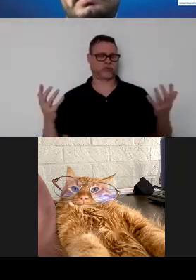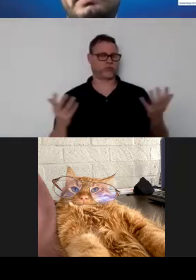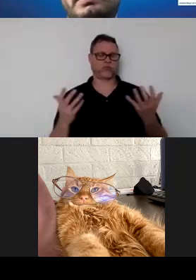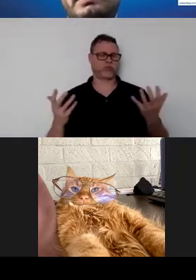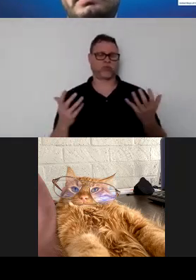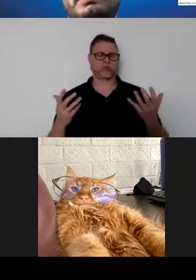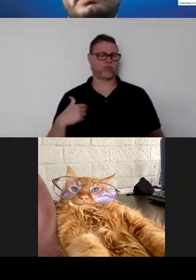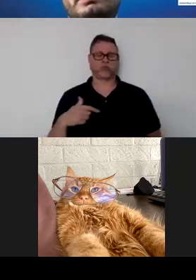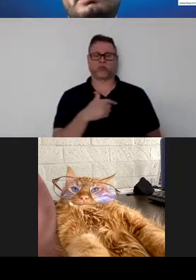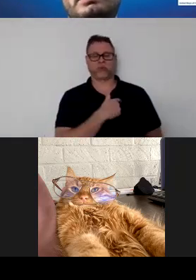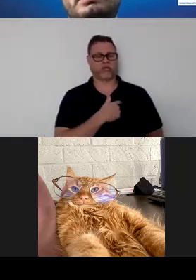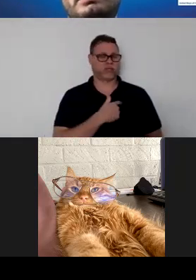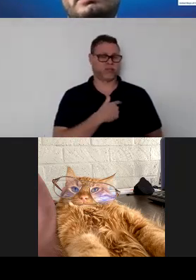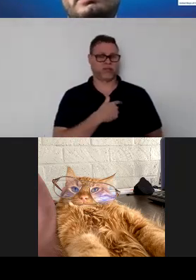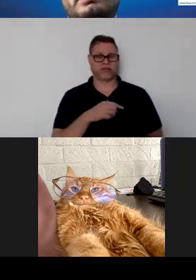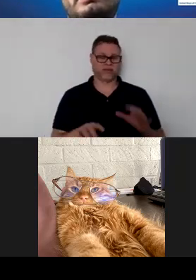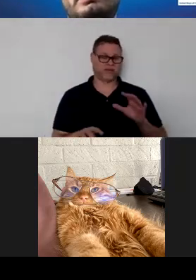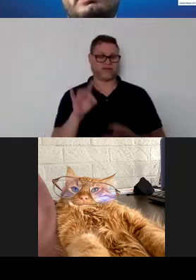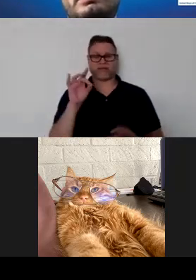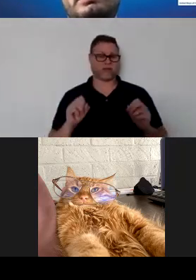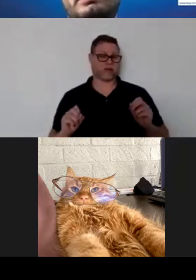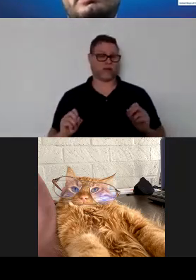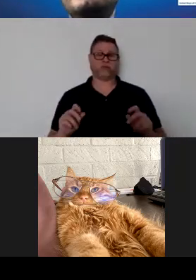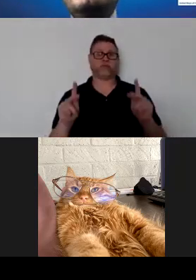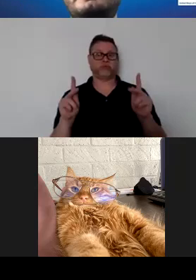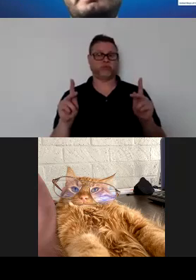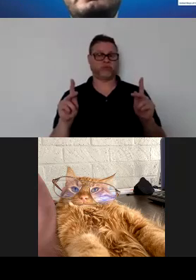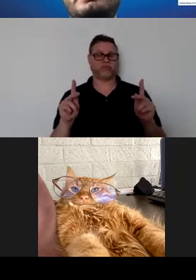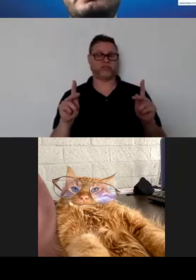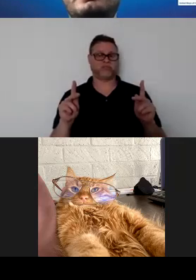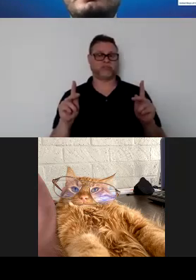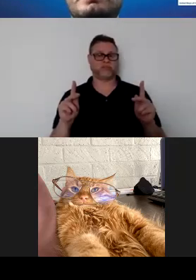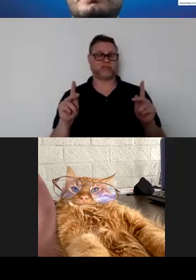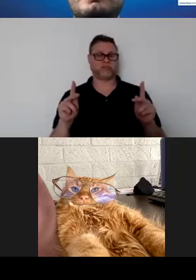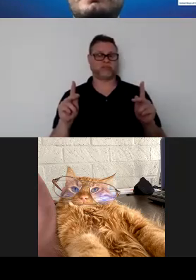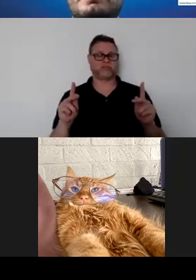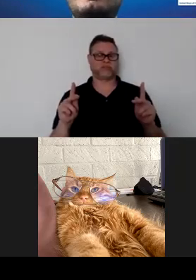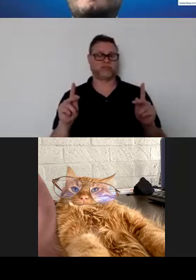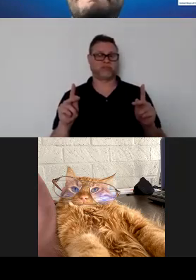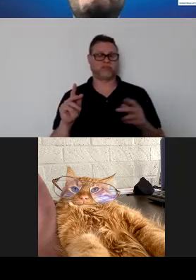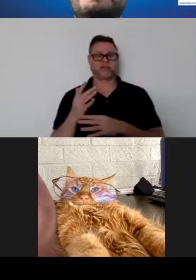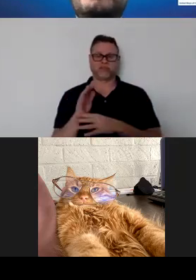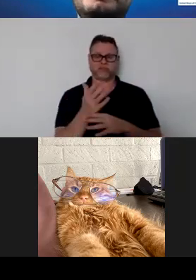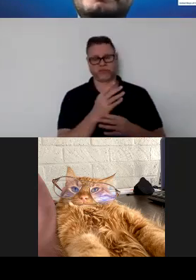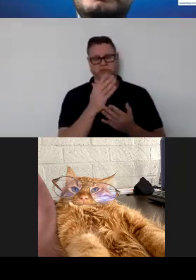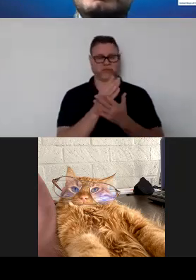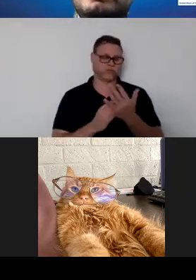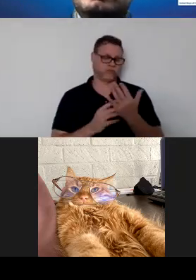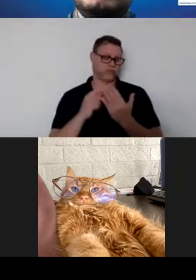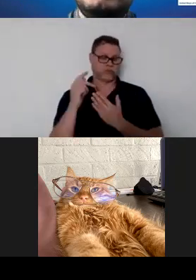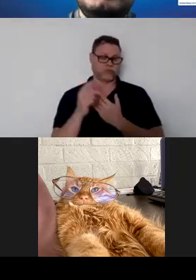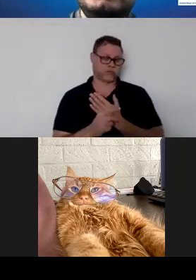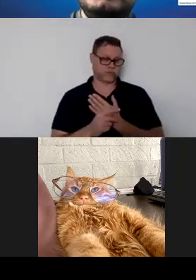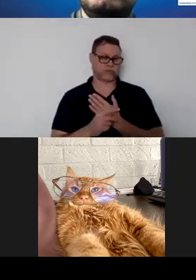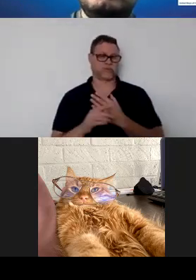we find those opportunities, and maybe, share some of the programming that